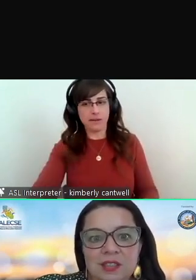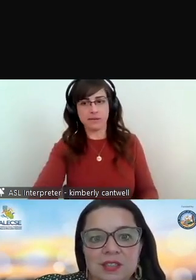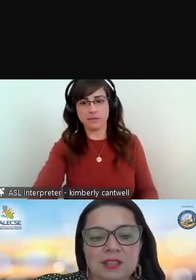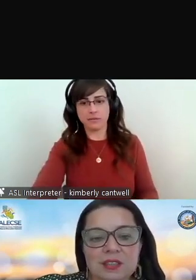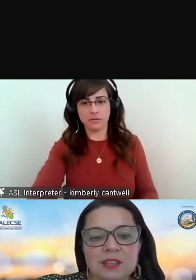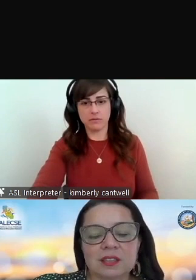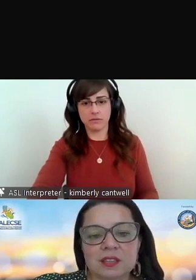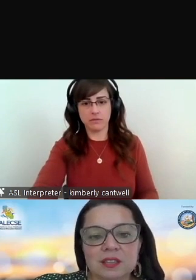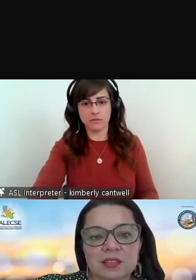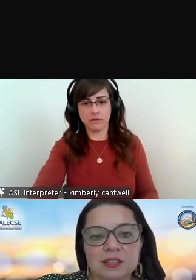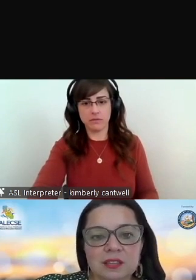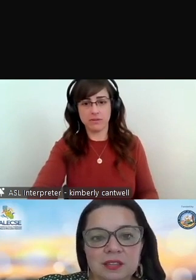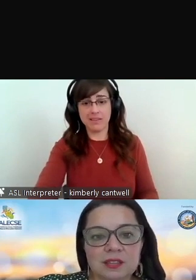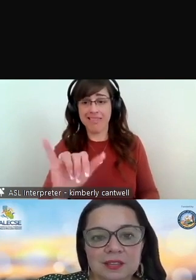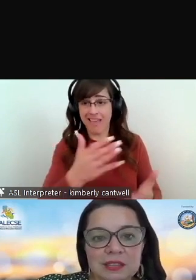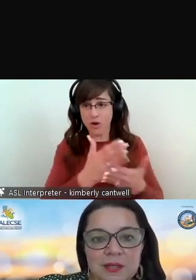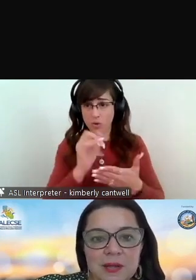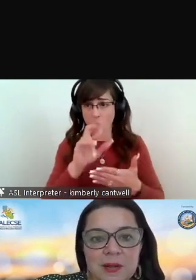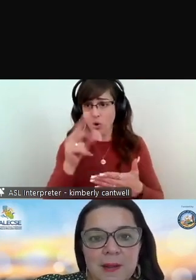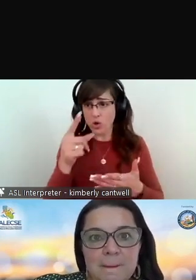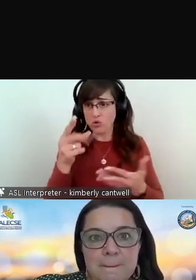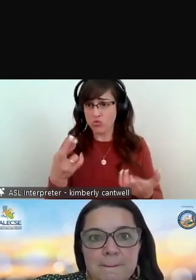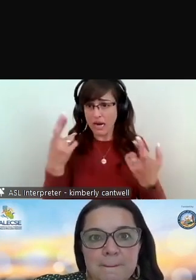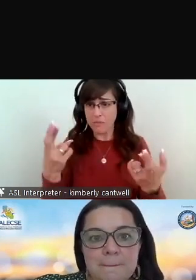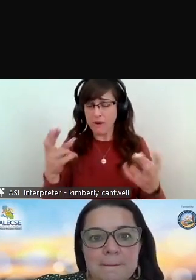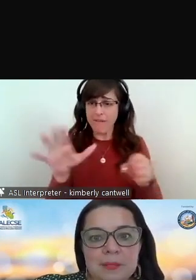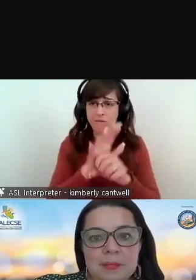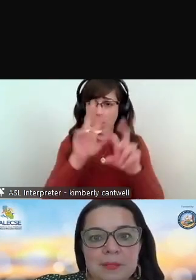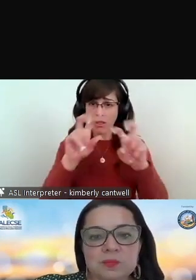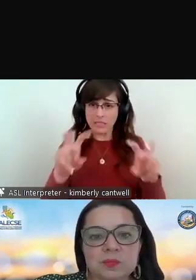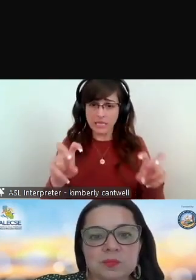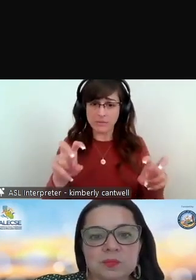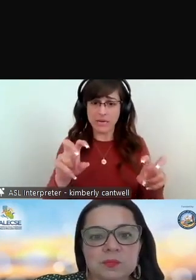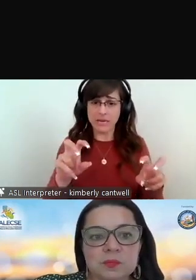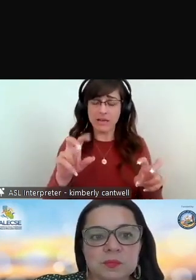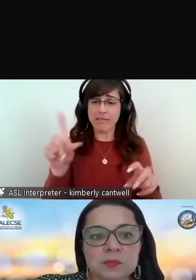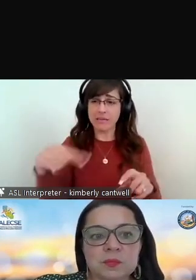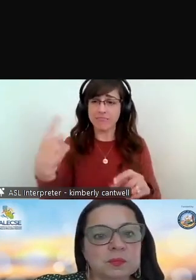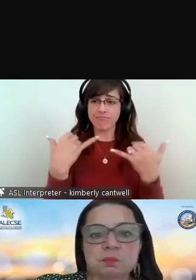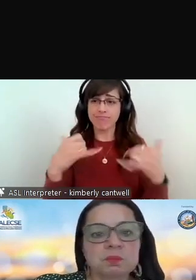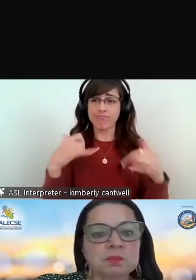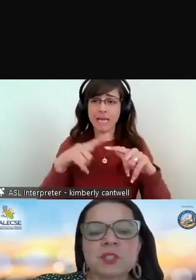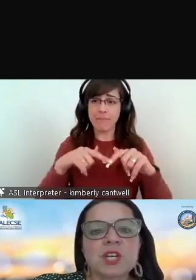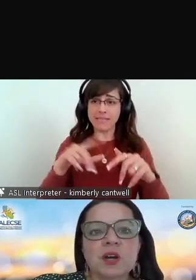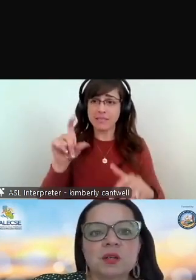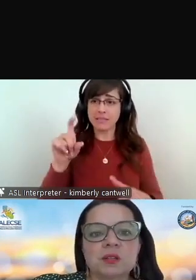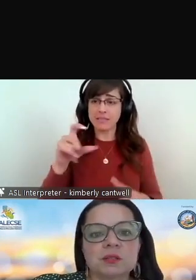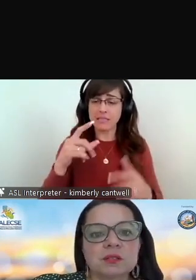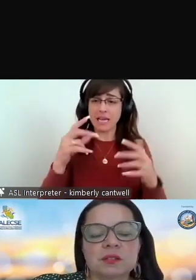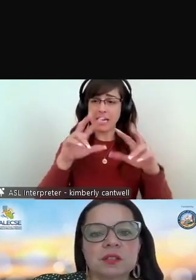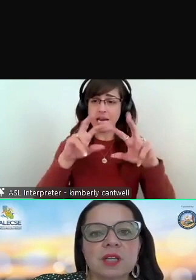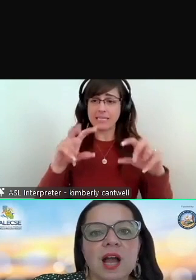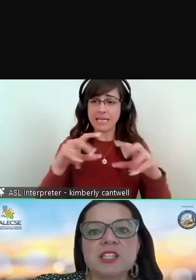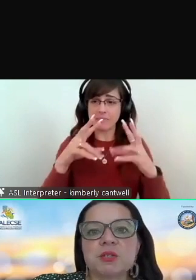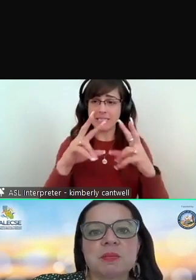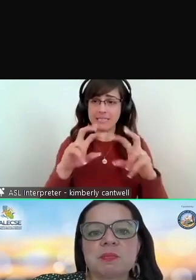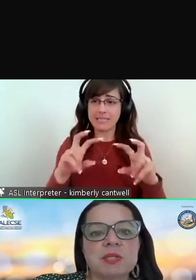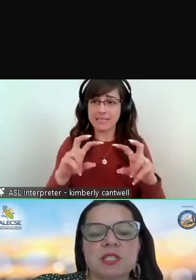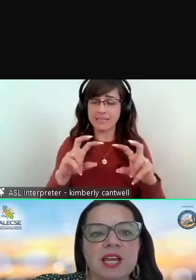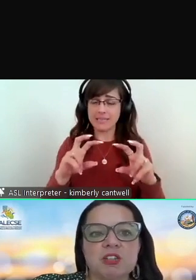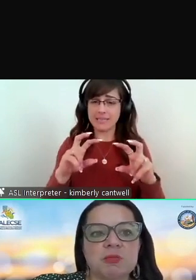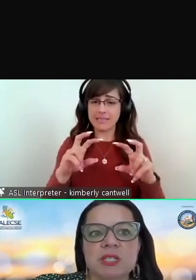So is that okay? Or are you recommending like a full assessment that is just play-based, like an assessment session? I